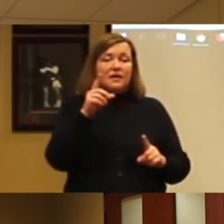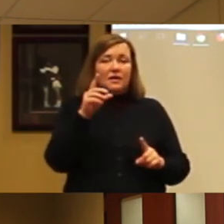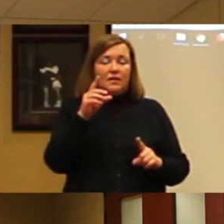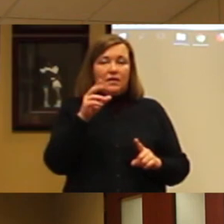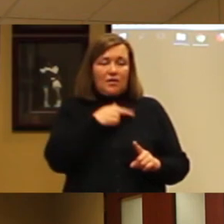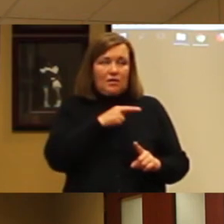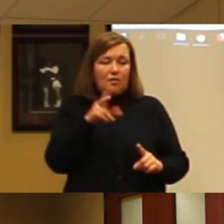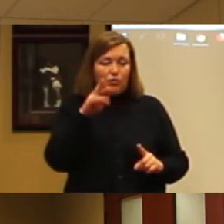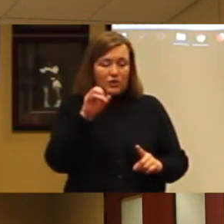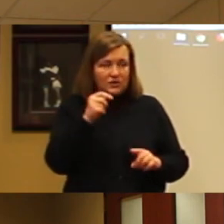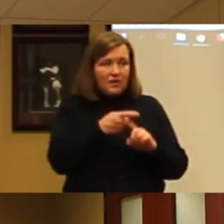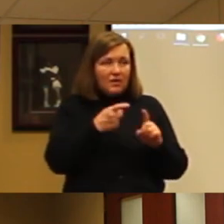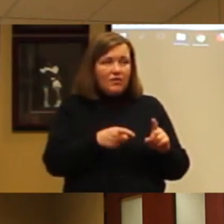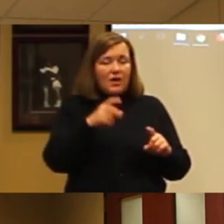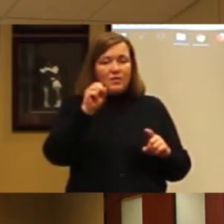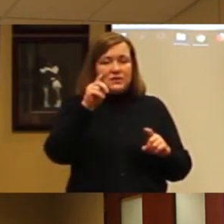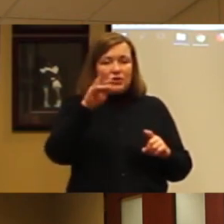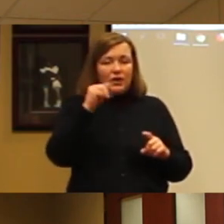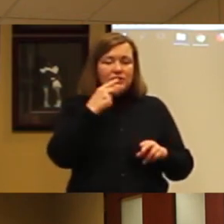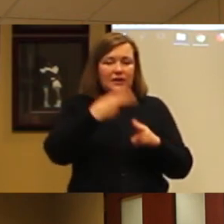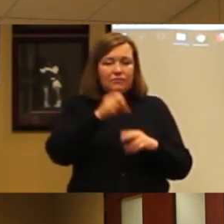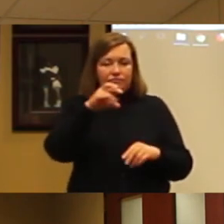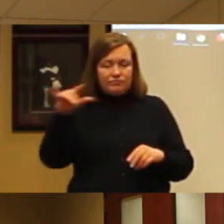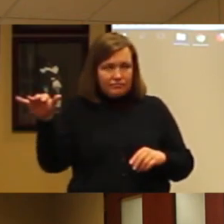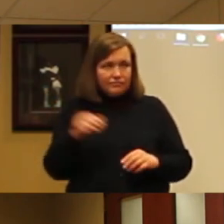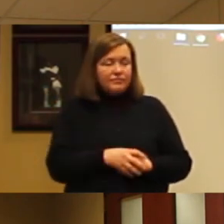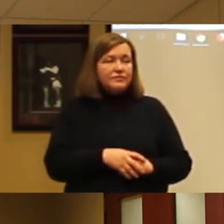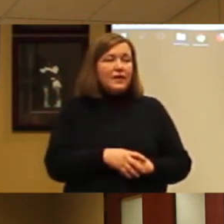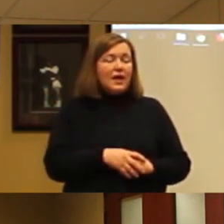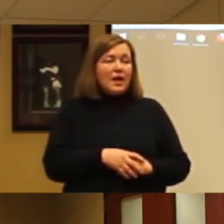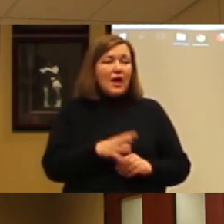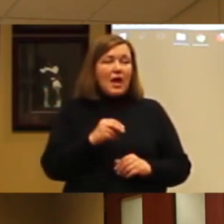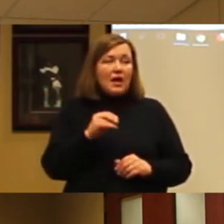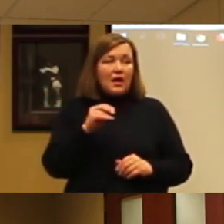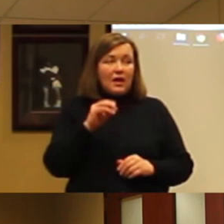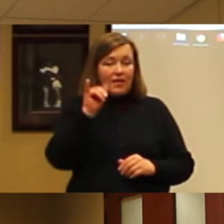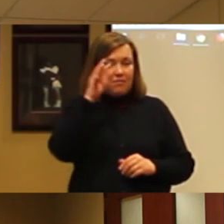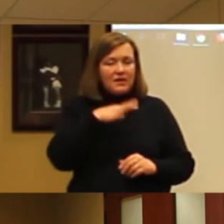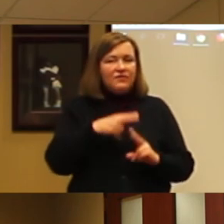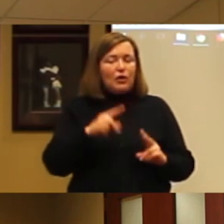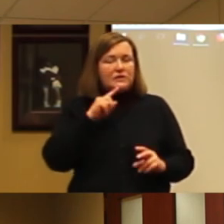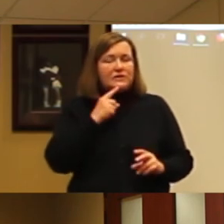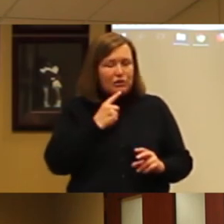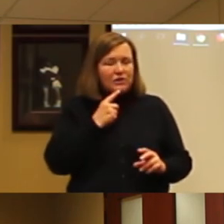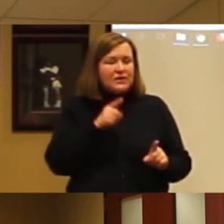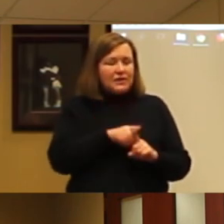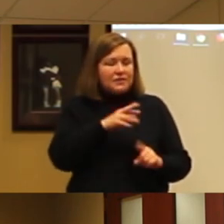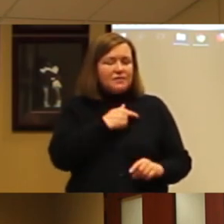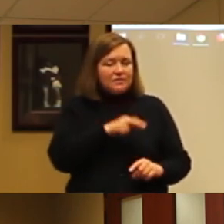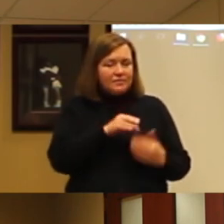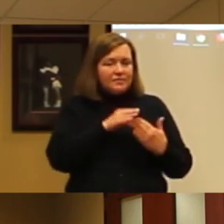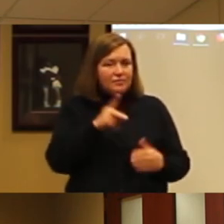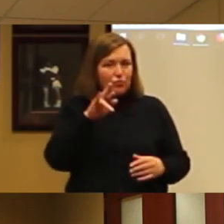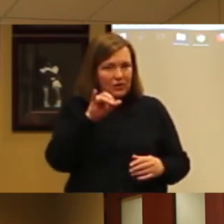the Regla de Ifá. And he is a very serious priest, really. And at one point, and